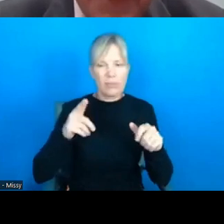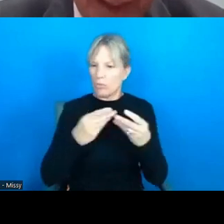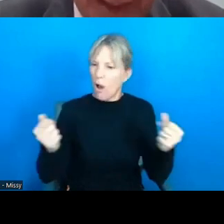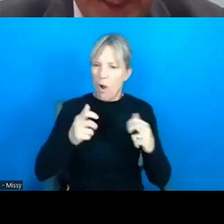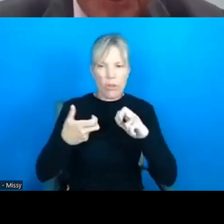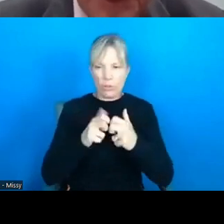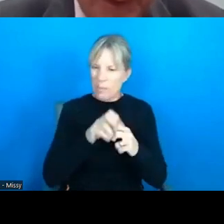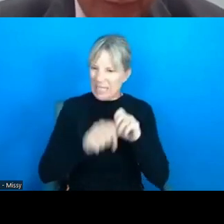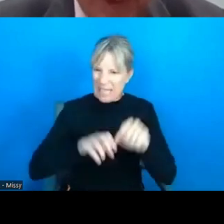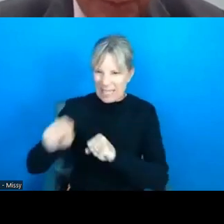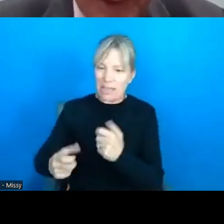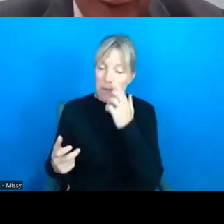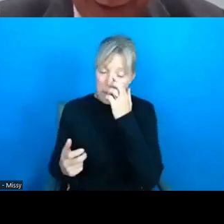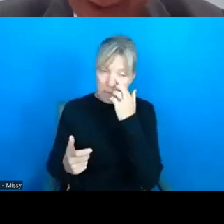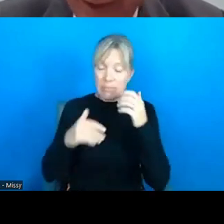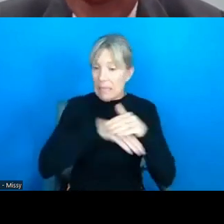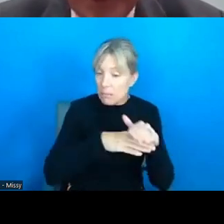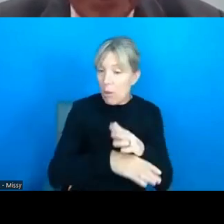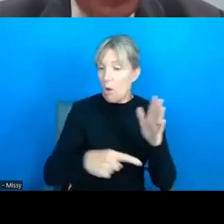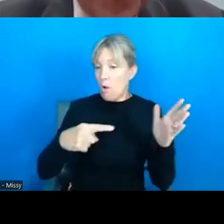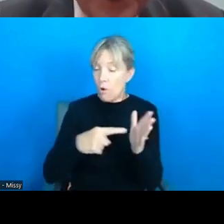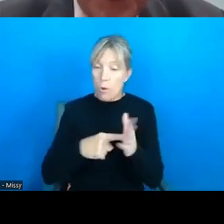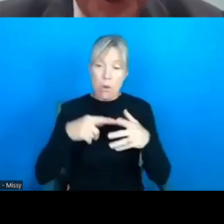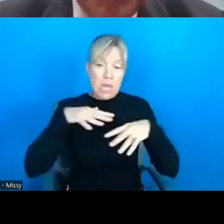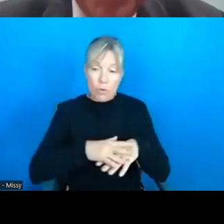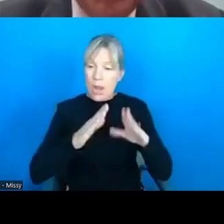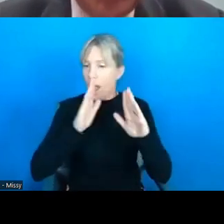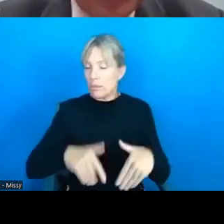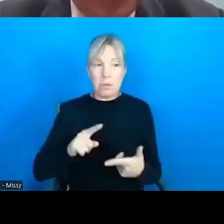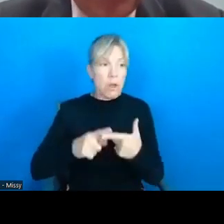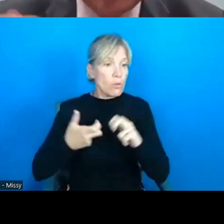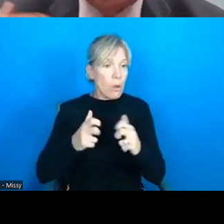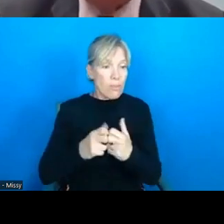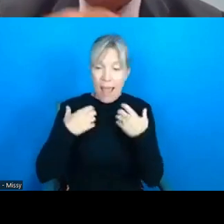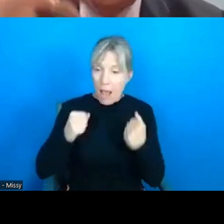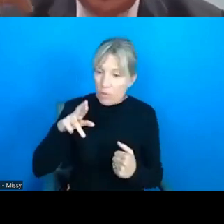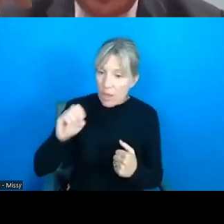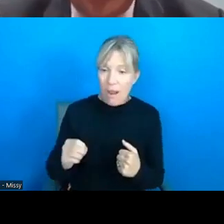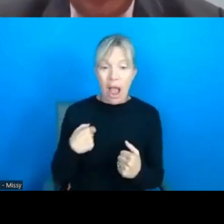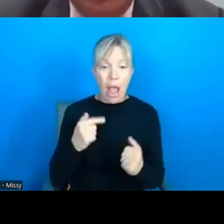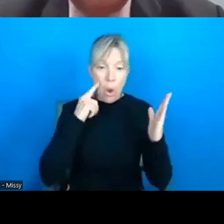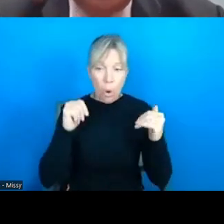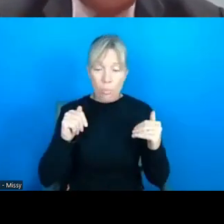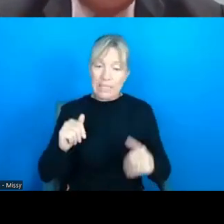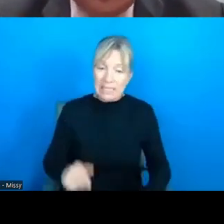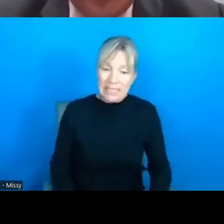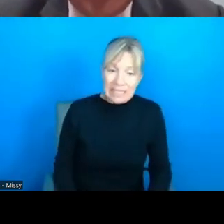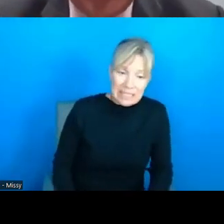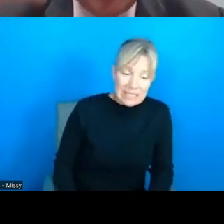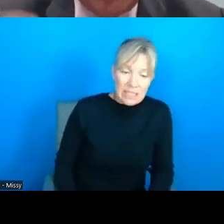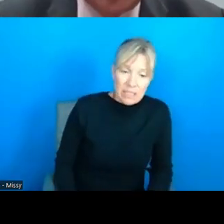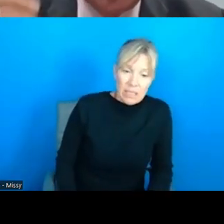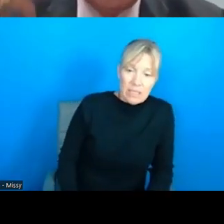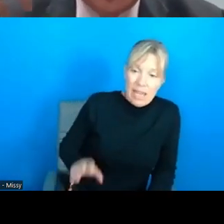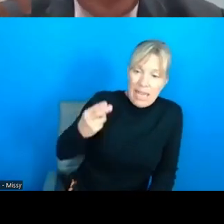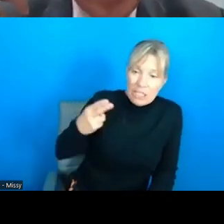of accessible, affordable, integrated housing, the problem of healthcare, which I hope the the